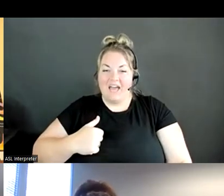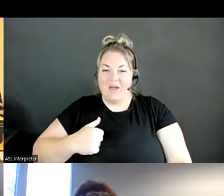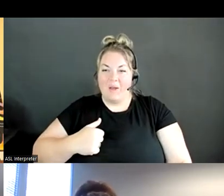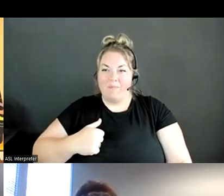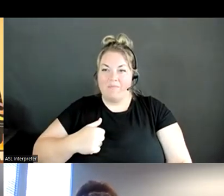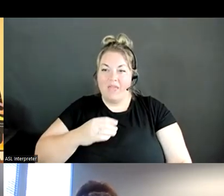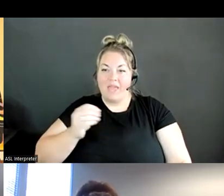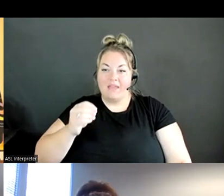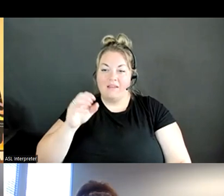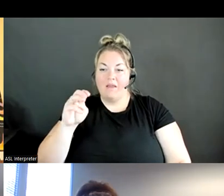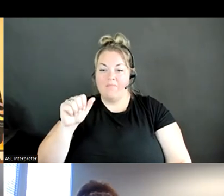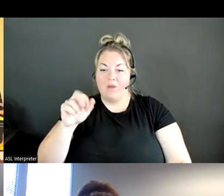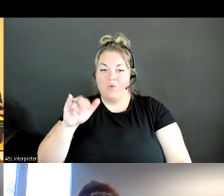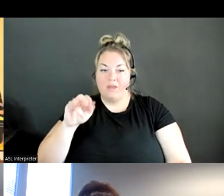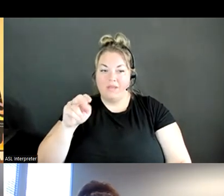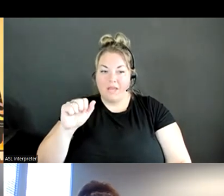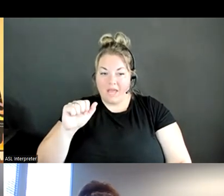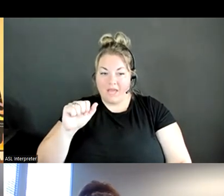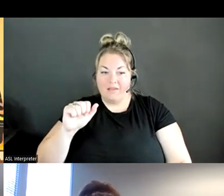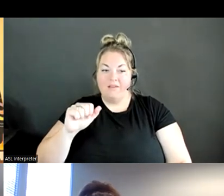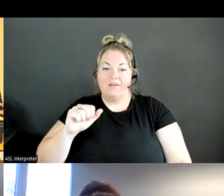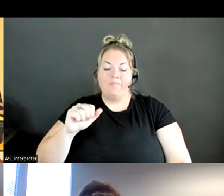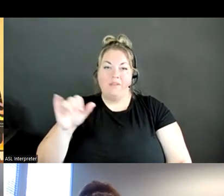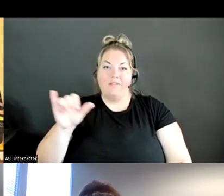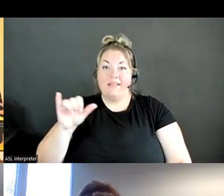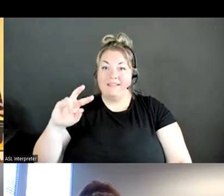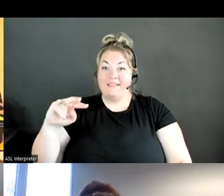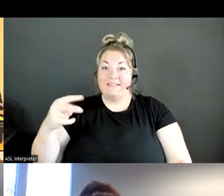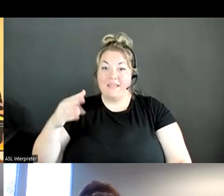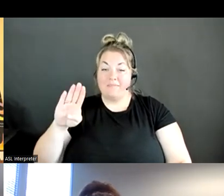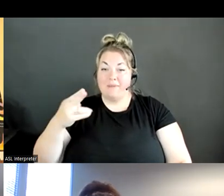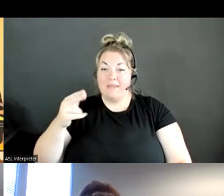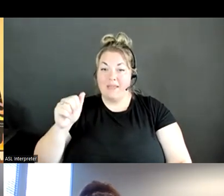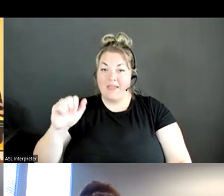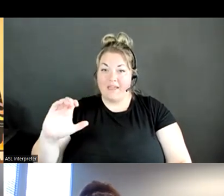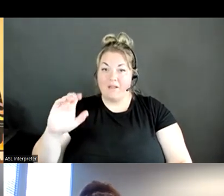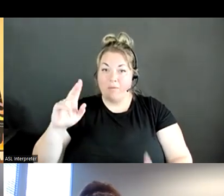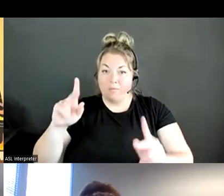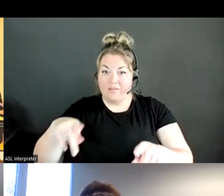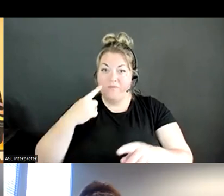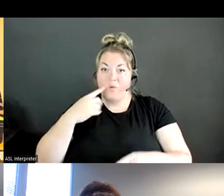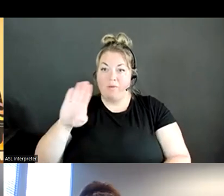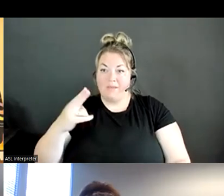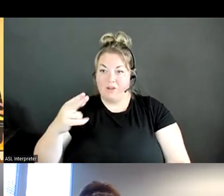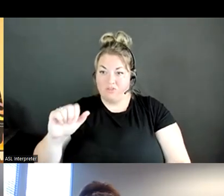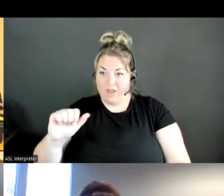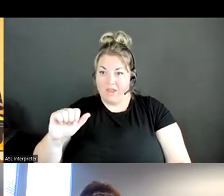And Marina is like the second BHAAC person at the BHA. And as you folks